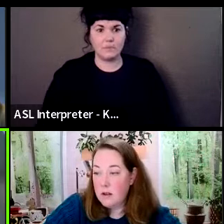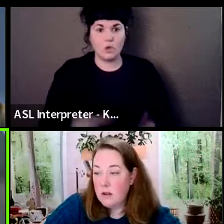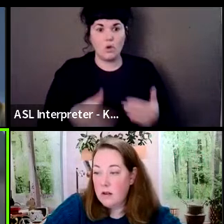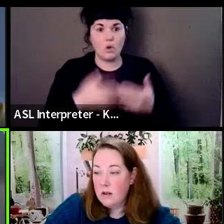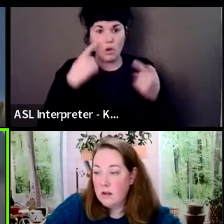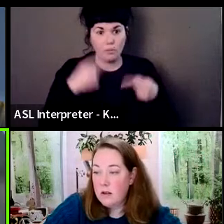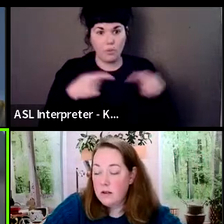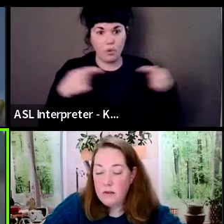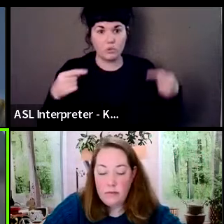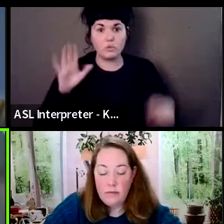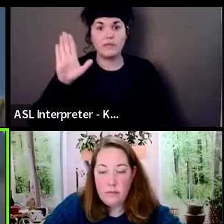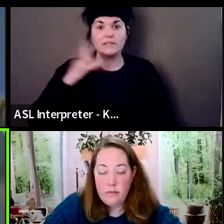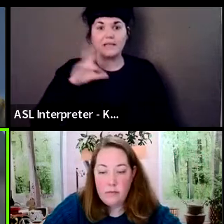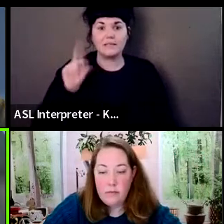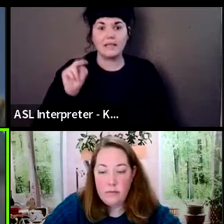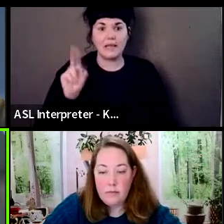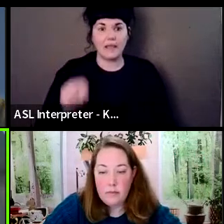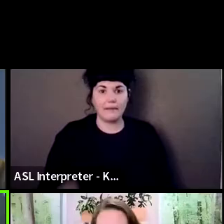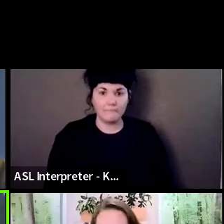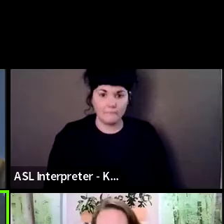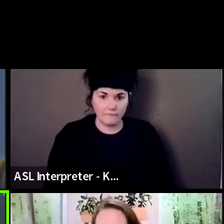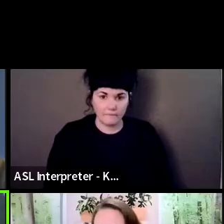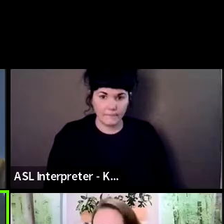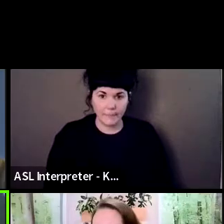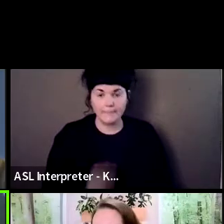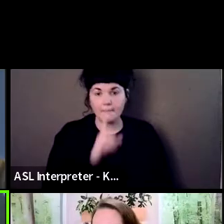opposed, please raise your hand and say nay.